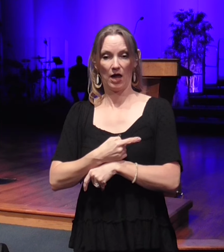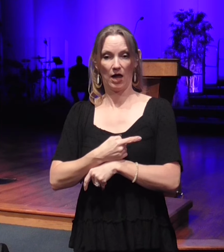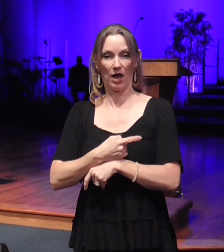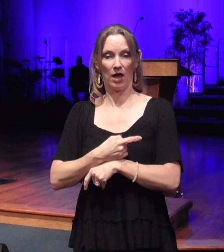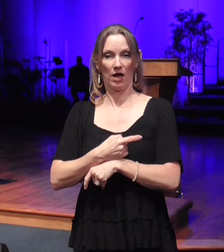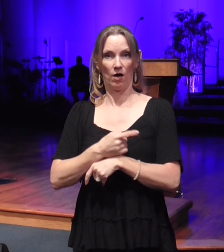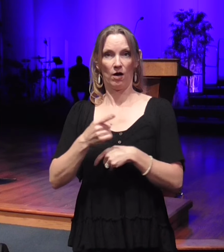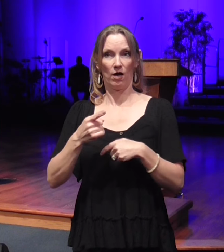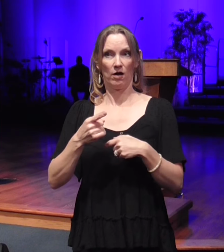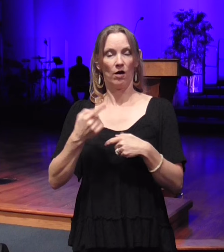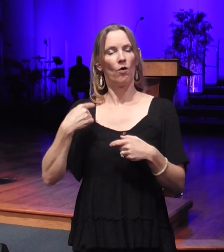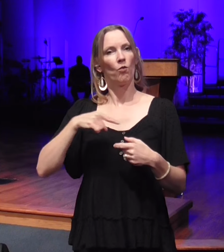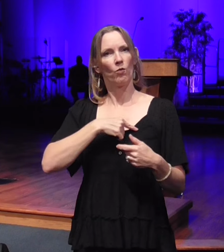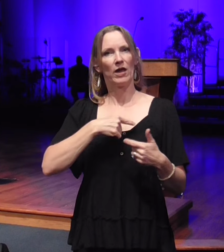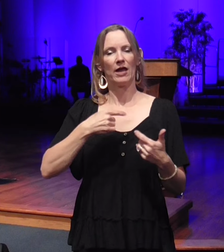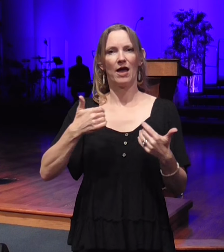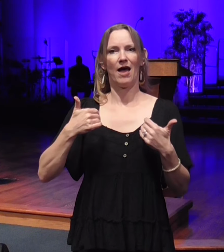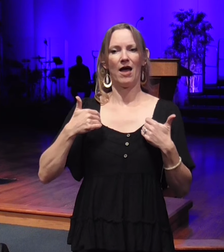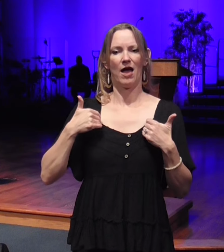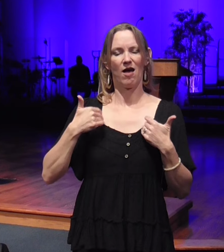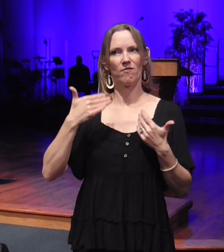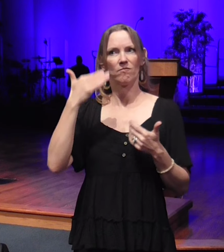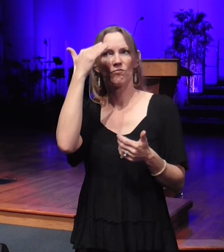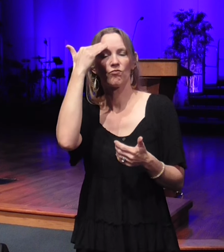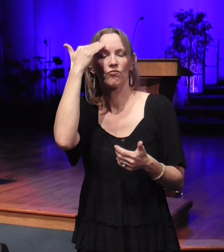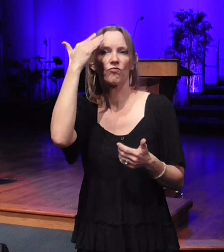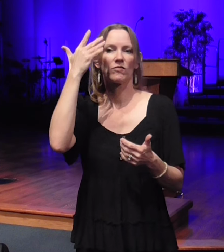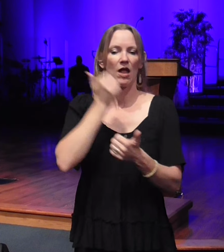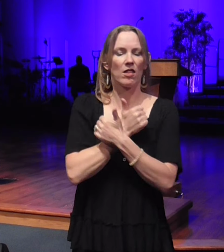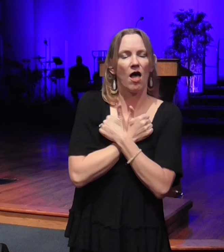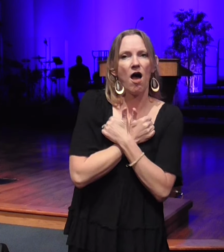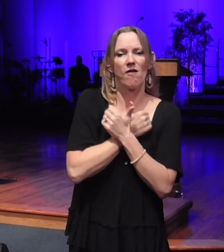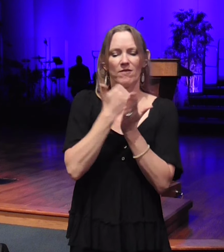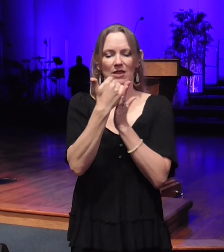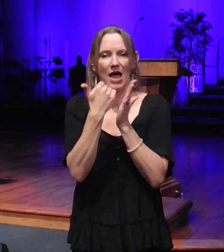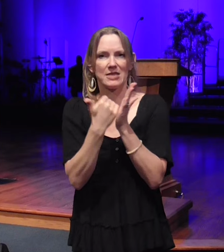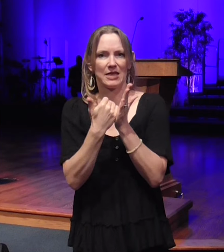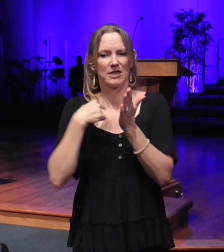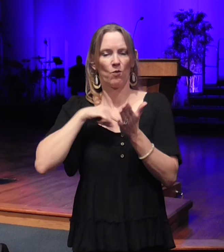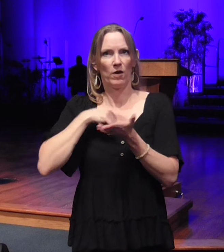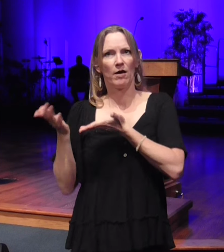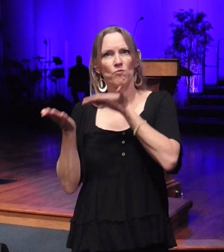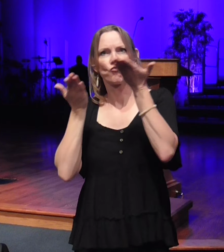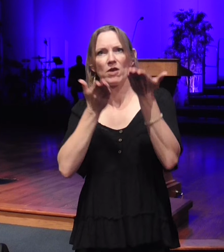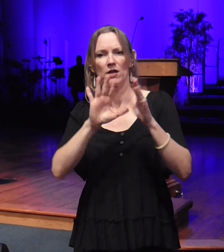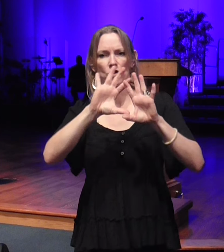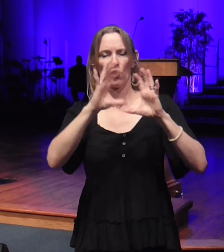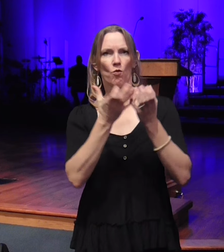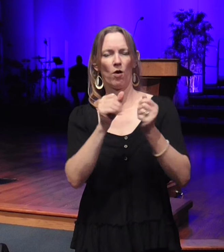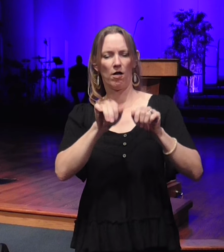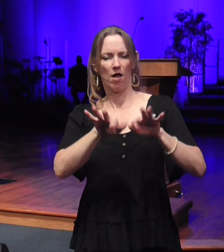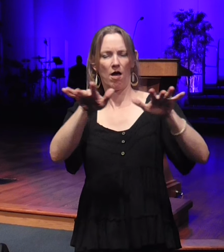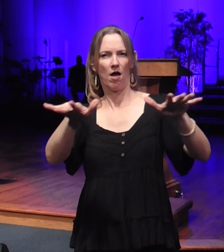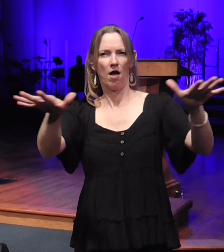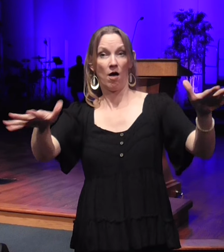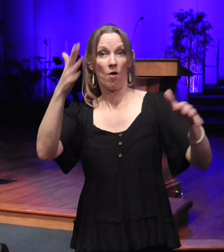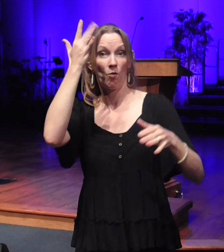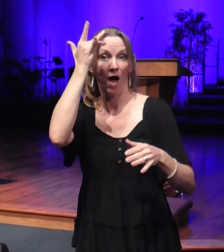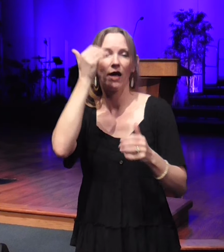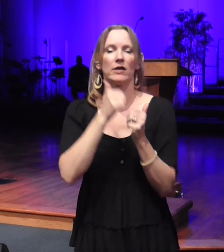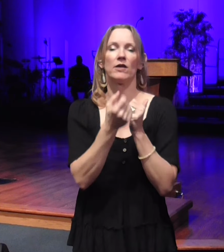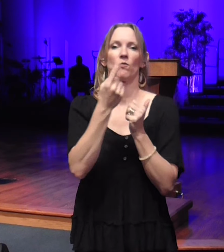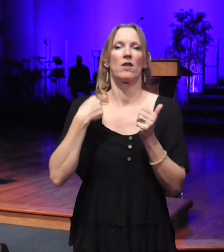take forward the love and the lessons into the world so that each one of